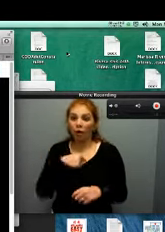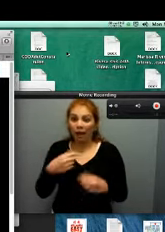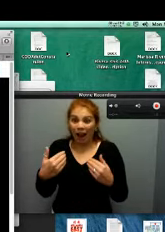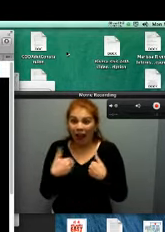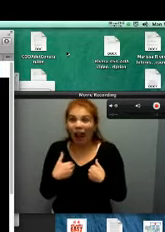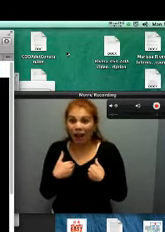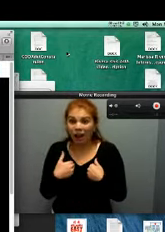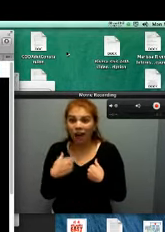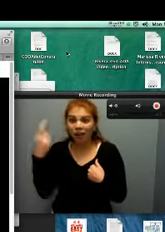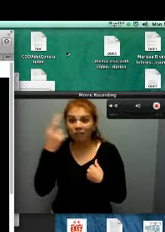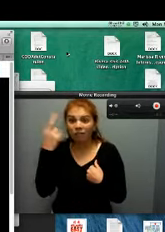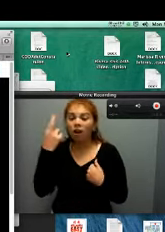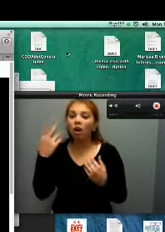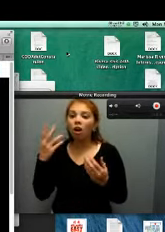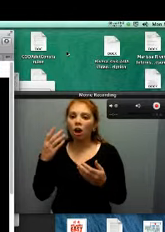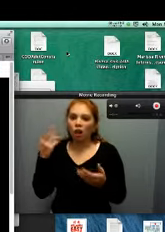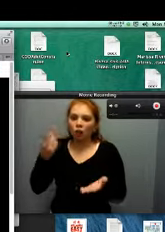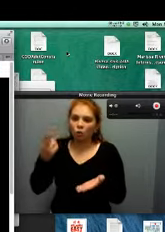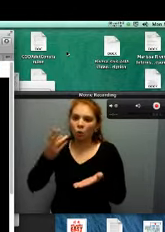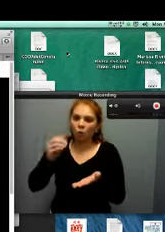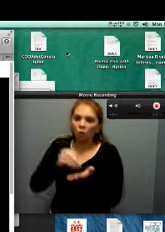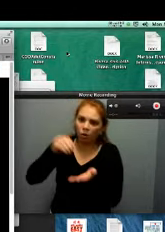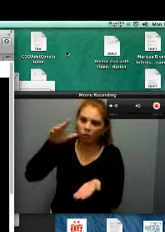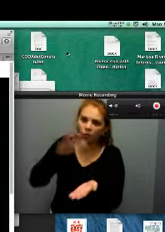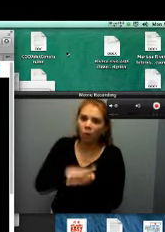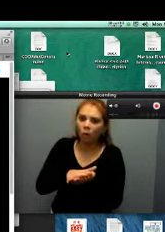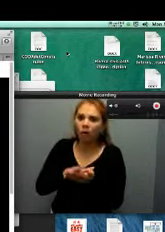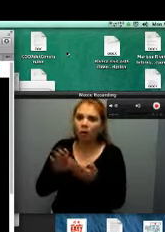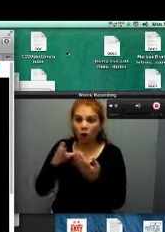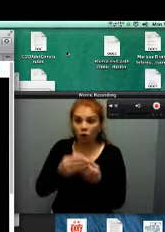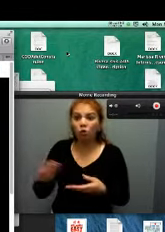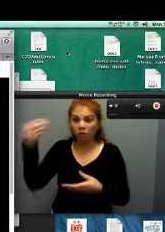record. This will go into the person's file.